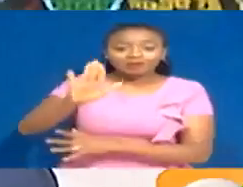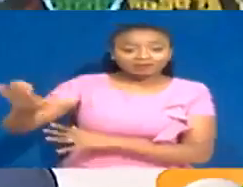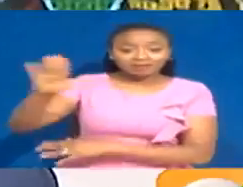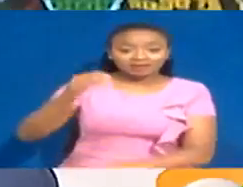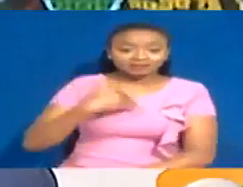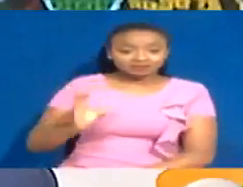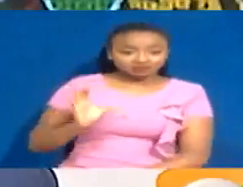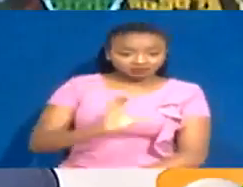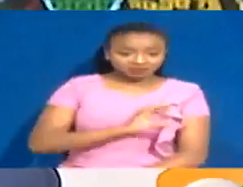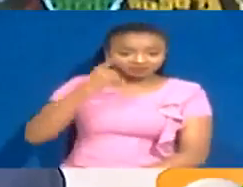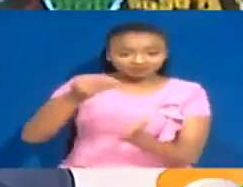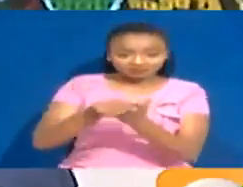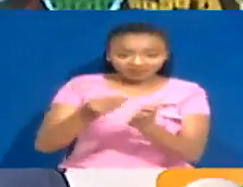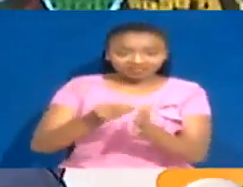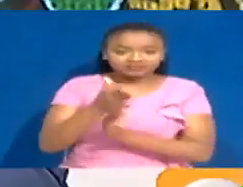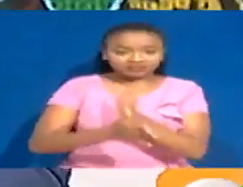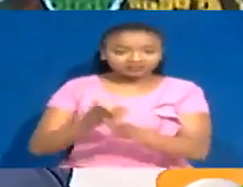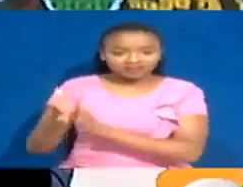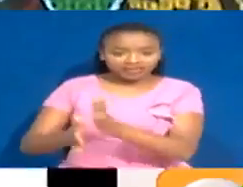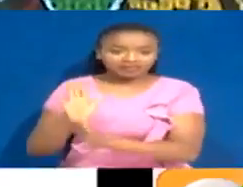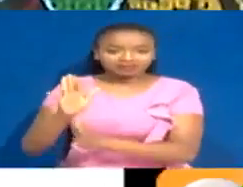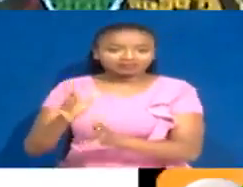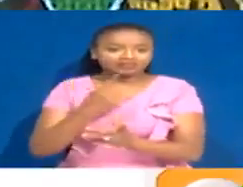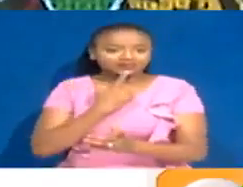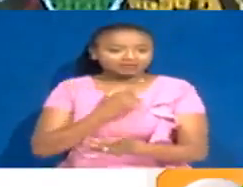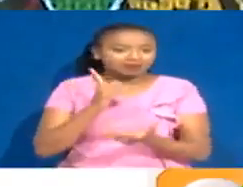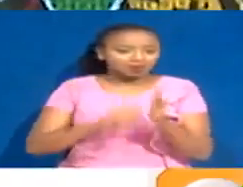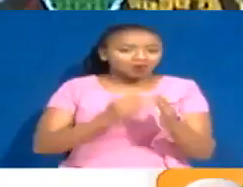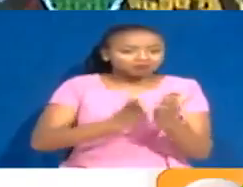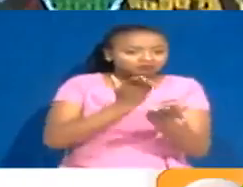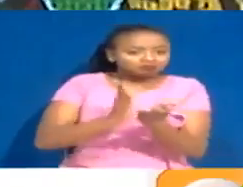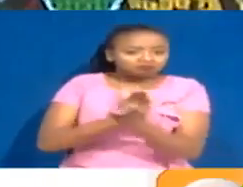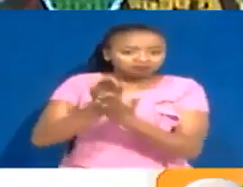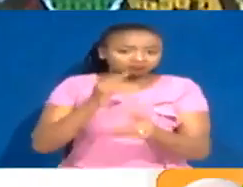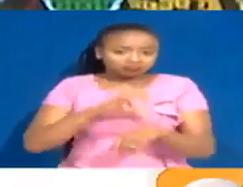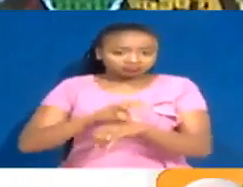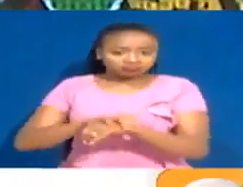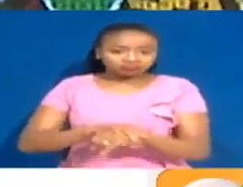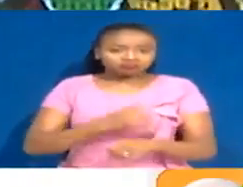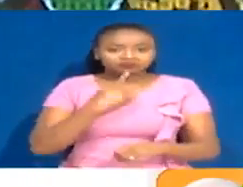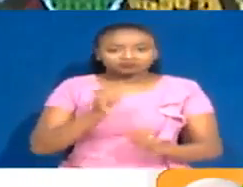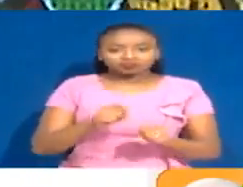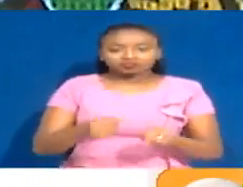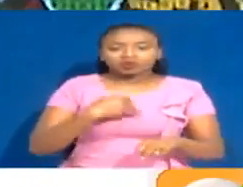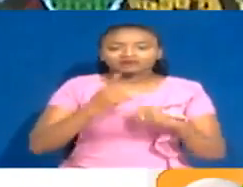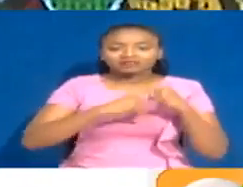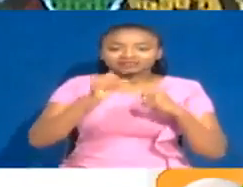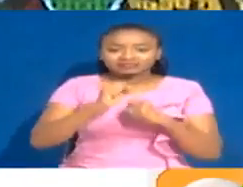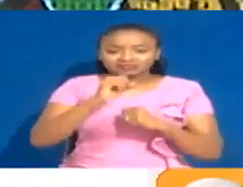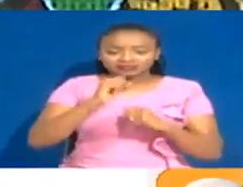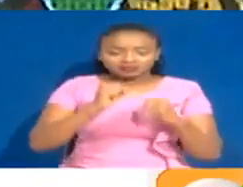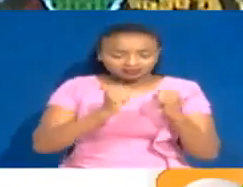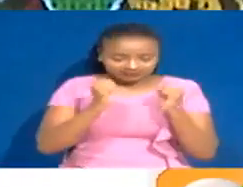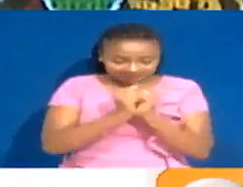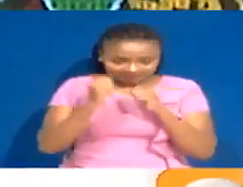So National Assembly Finance and Planning Committee has rejected proposals by the National Assembly to impose a 16% value-added tax